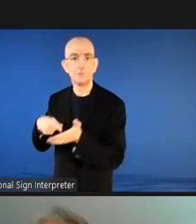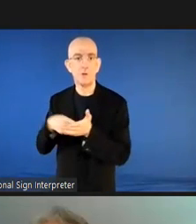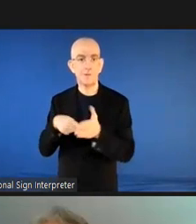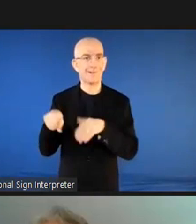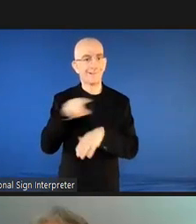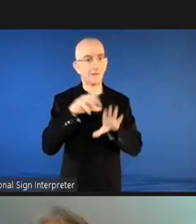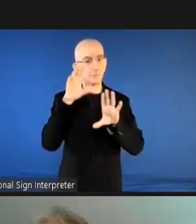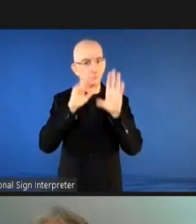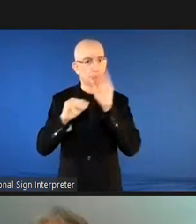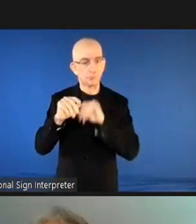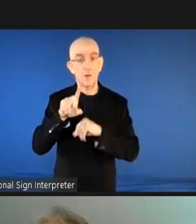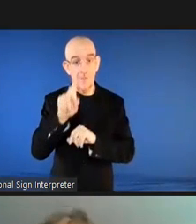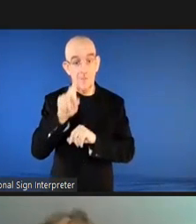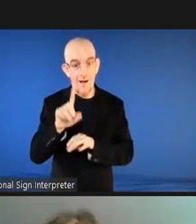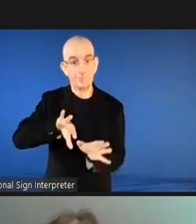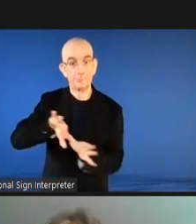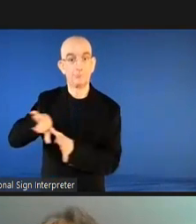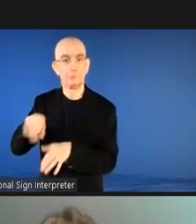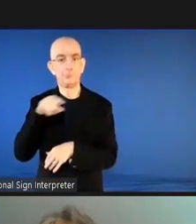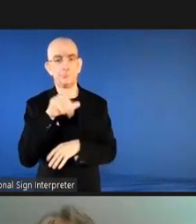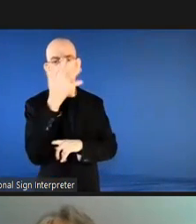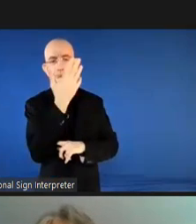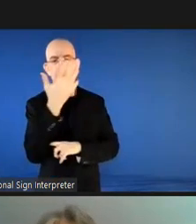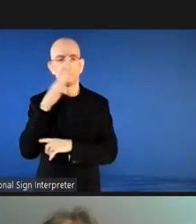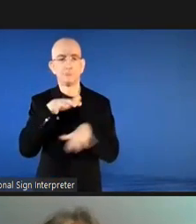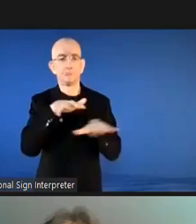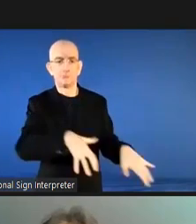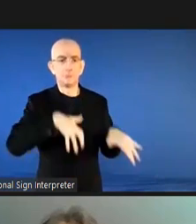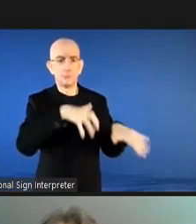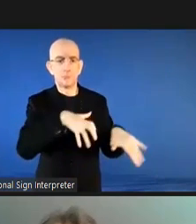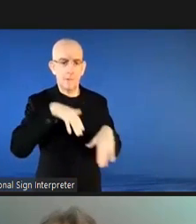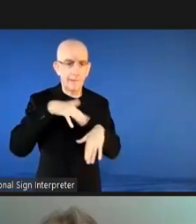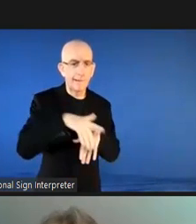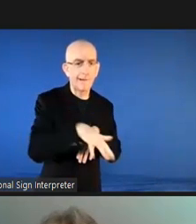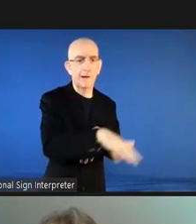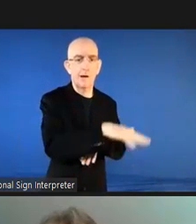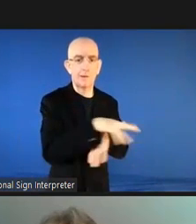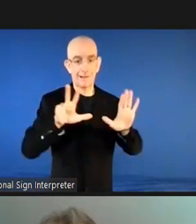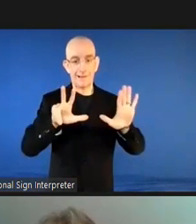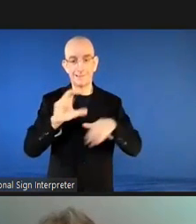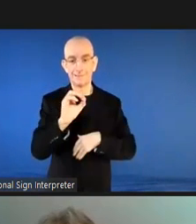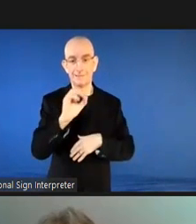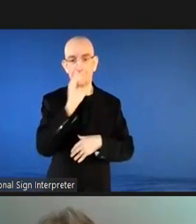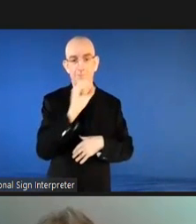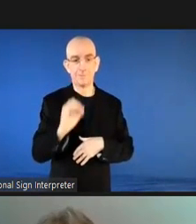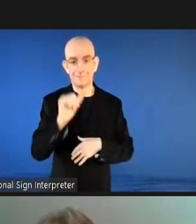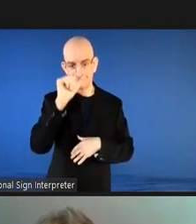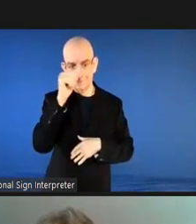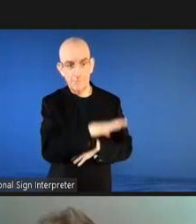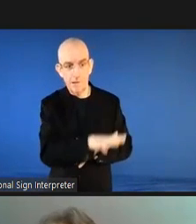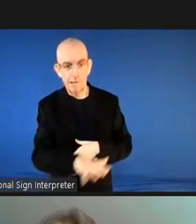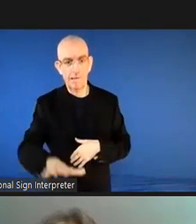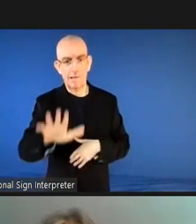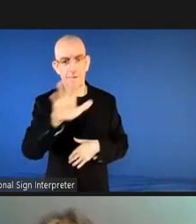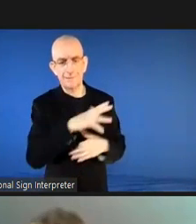of India, if I can say, still don't have the technology support in terms